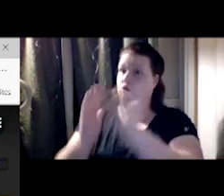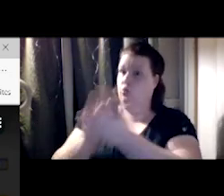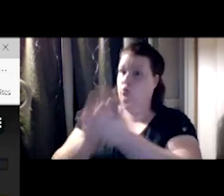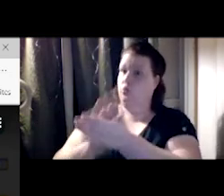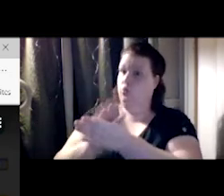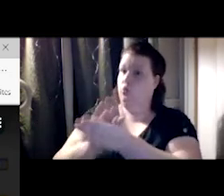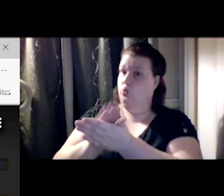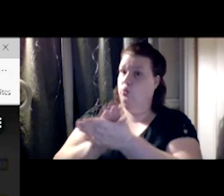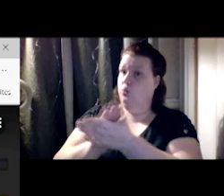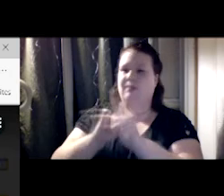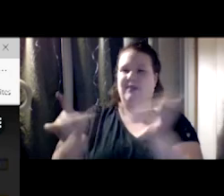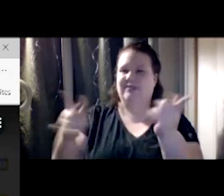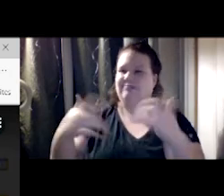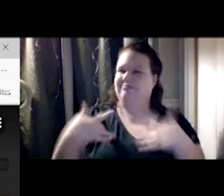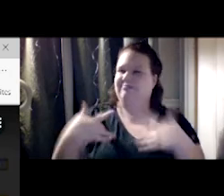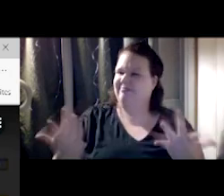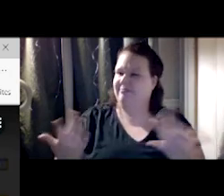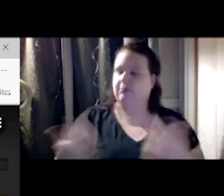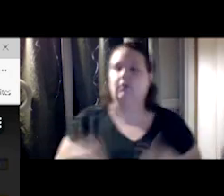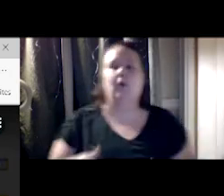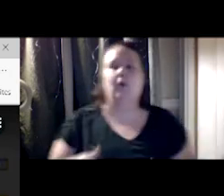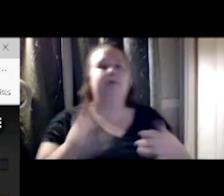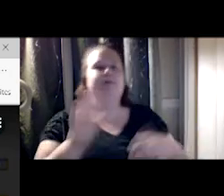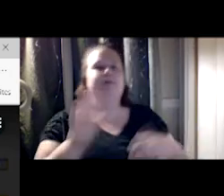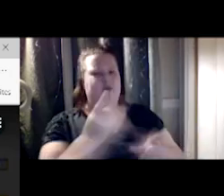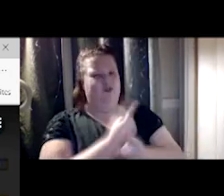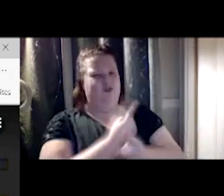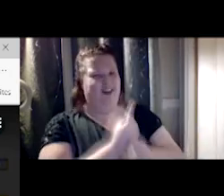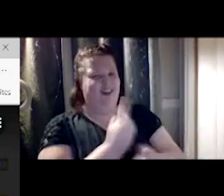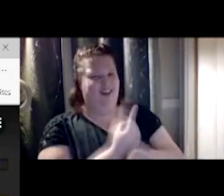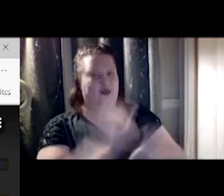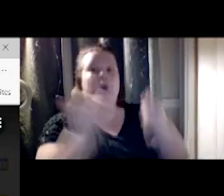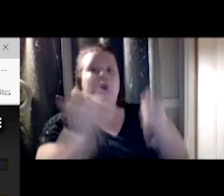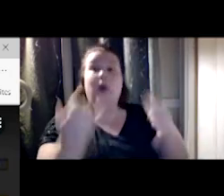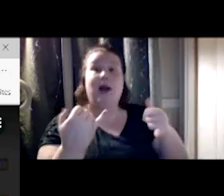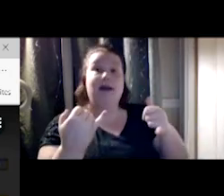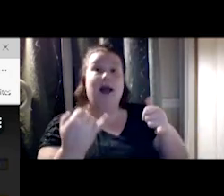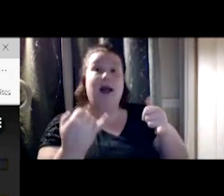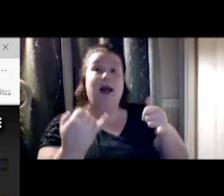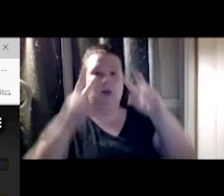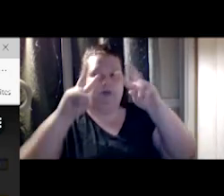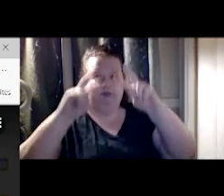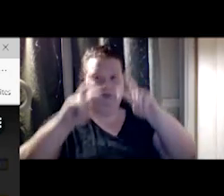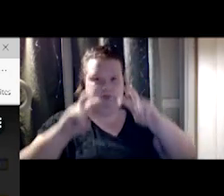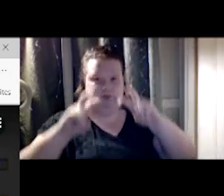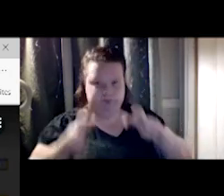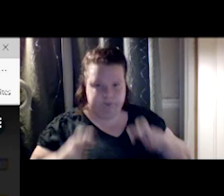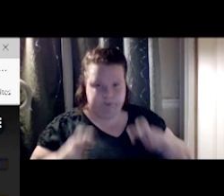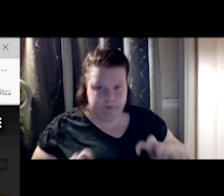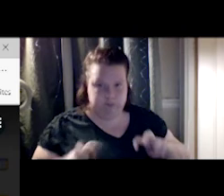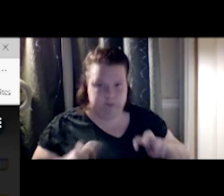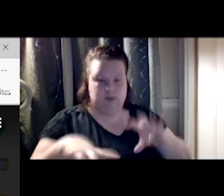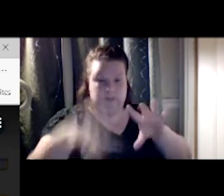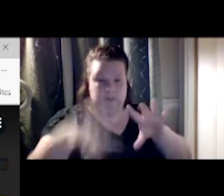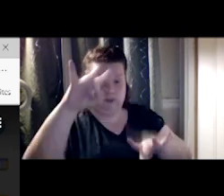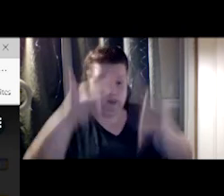so right now we're at the kind of research and discovery phase, right? So we've pulled all this information, we're looking at all this information together,